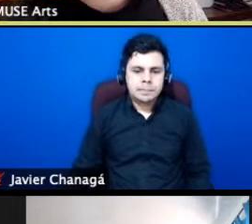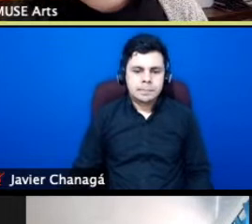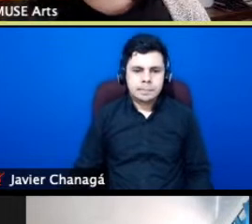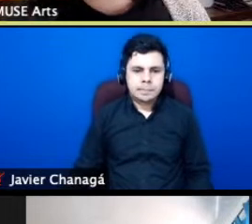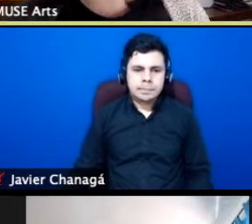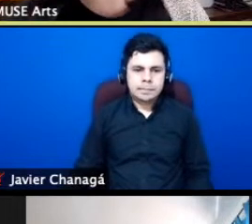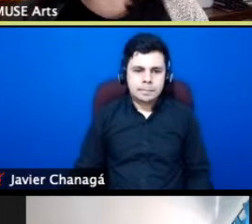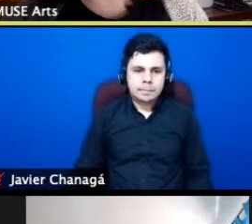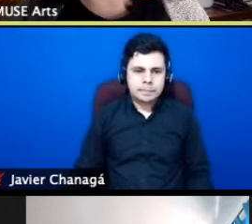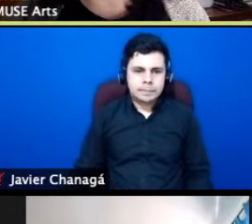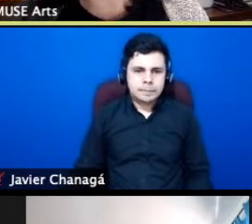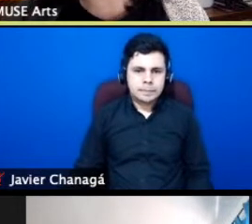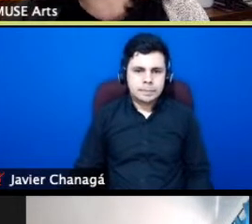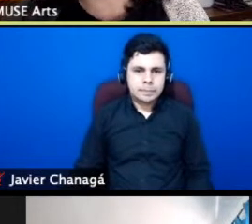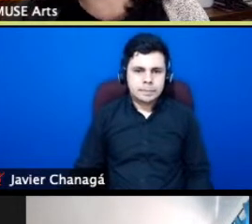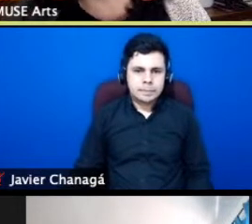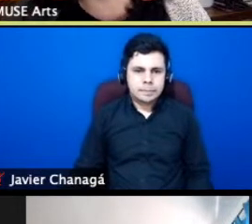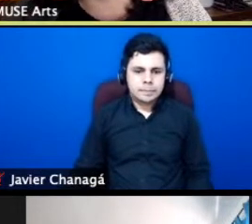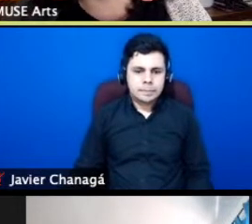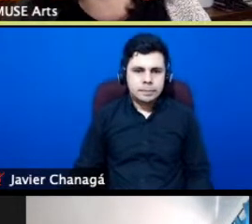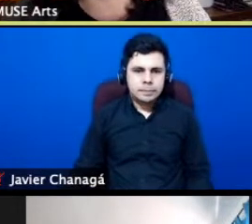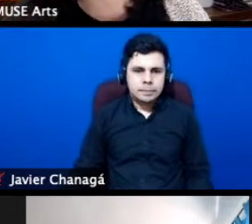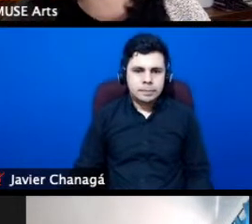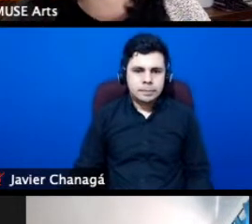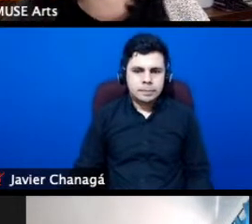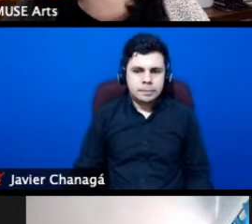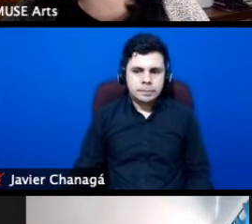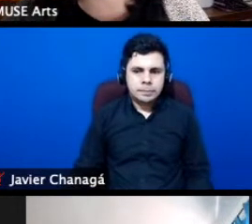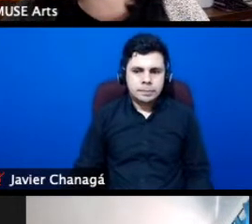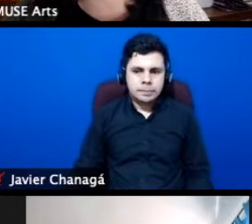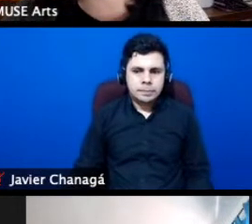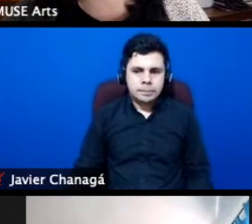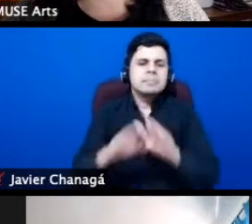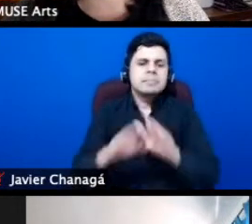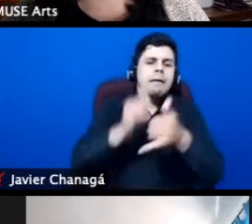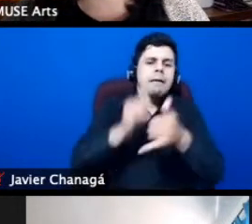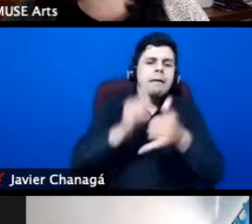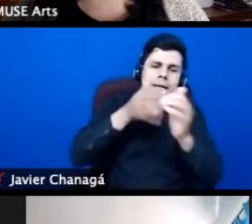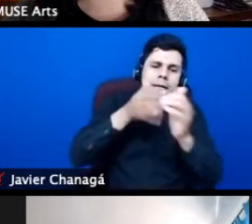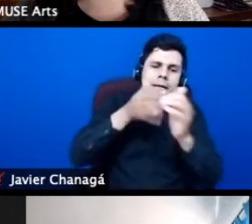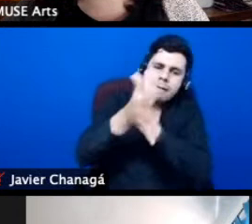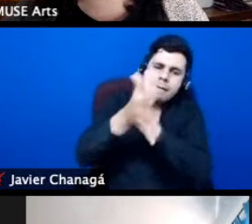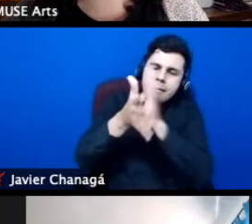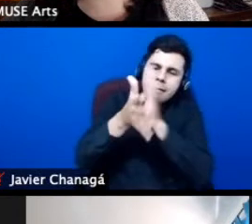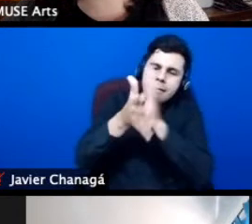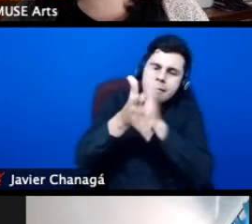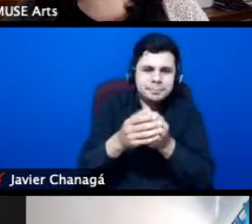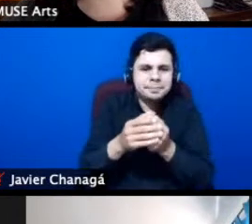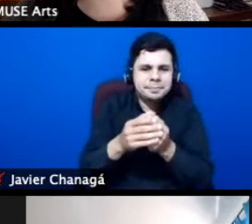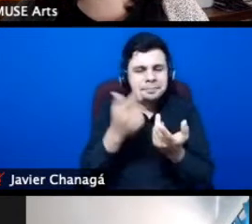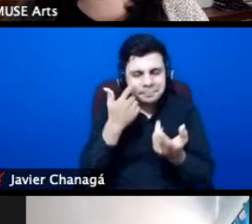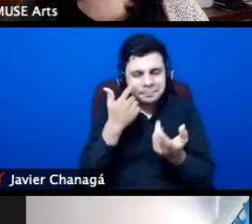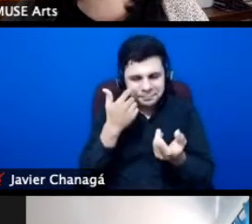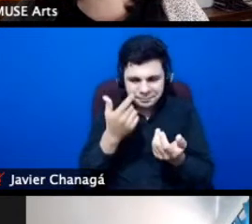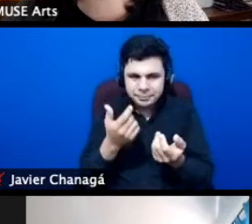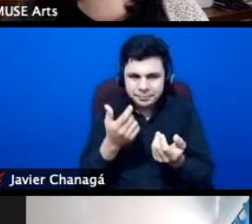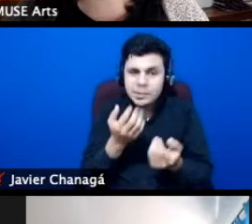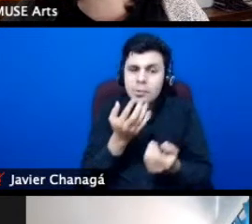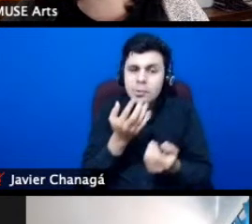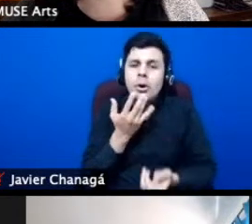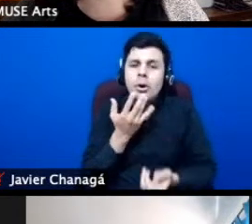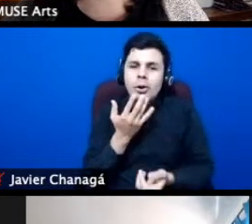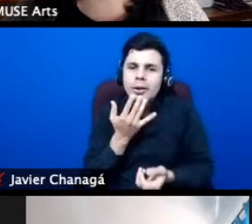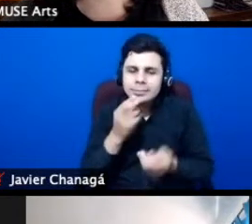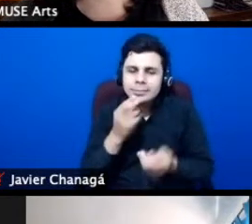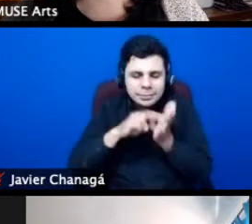Y para terminar, pues cada uno de los colores o cada uno de somos nosotros, o sea, y cada una